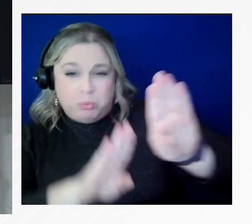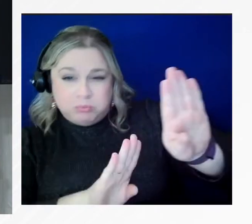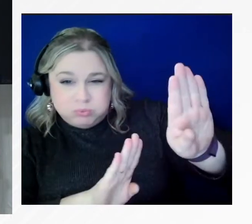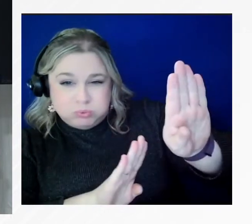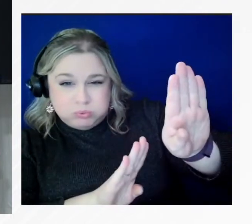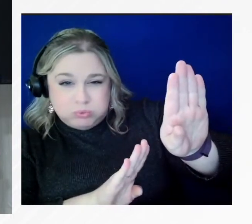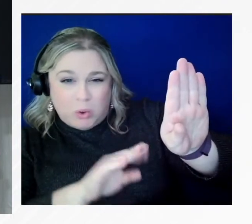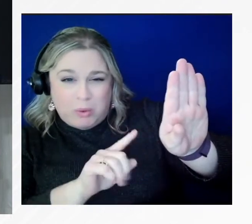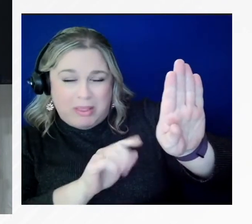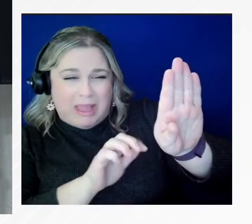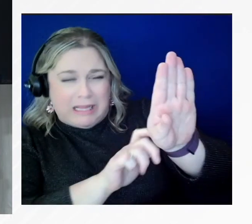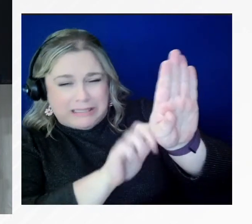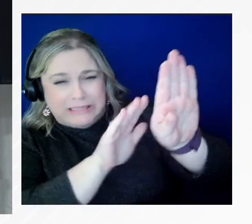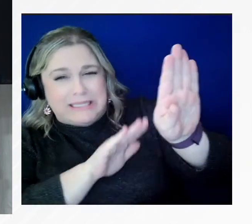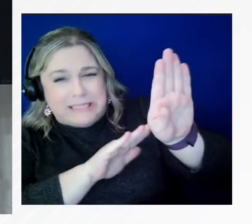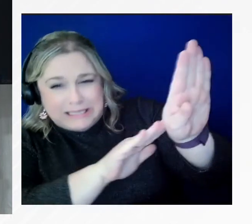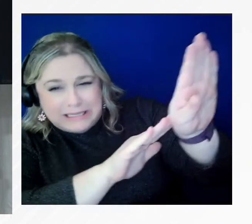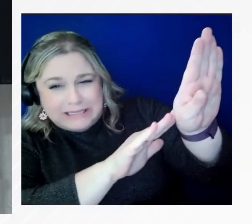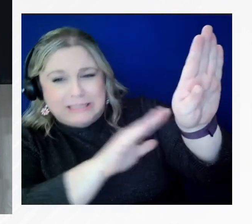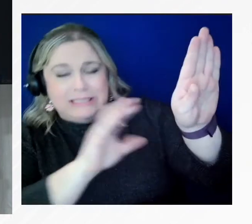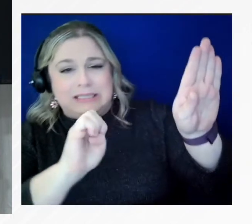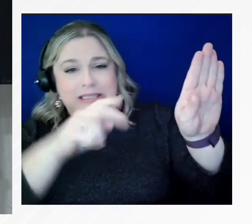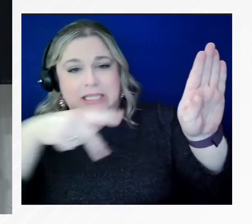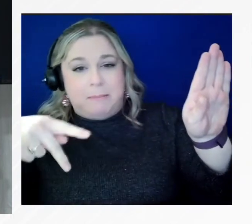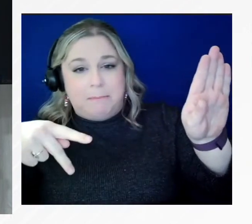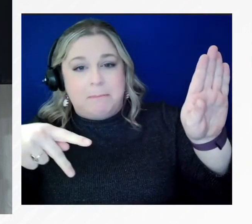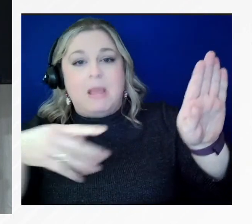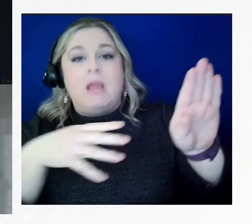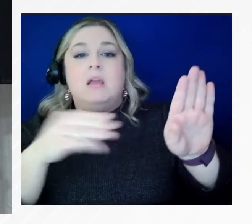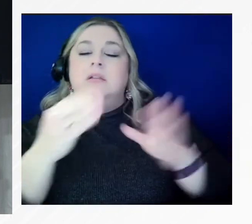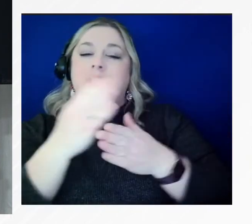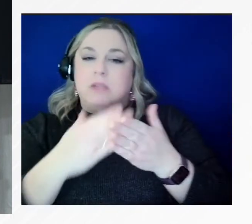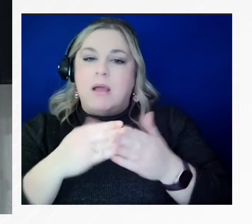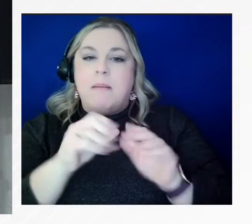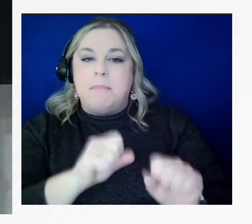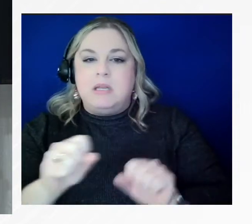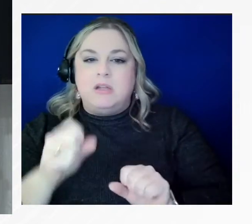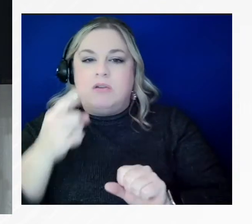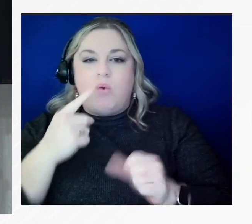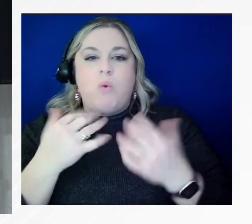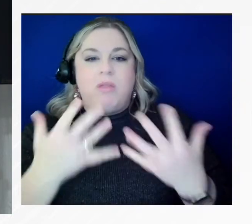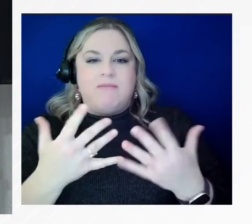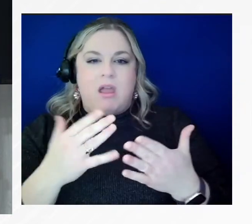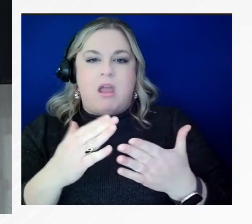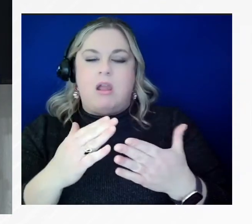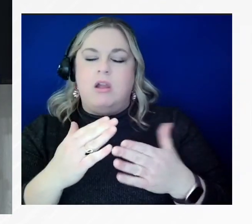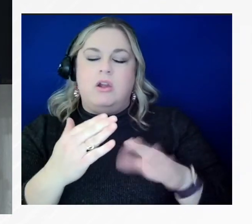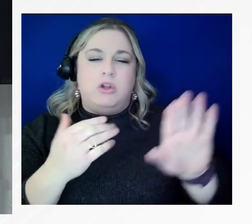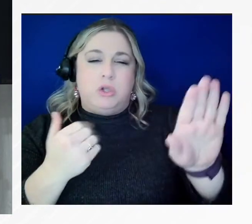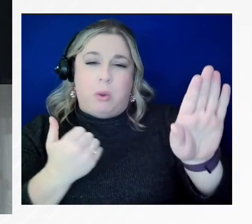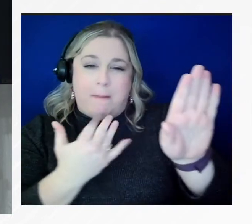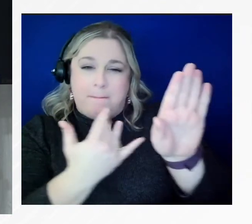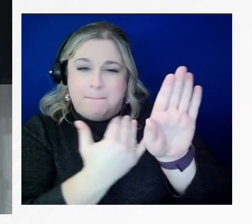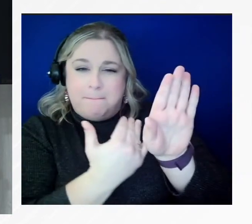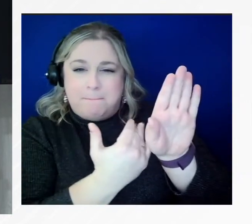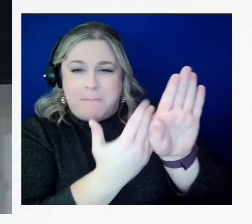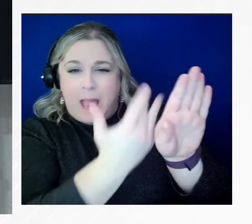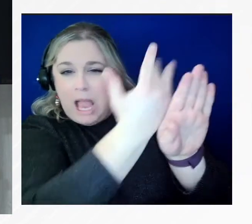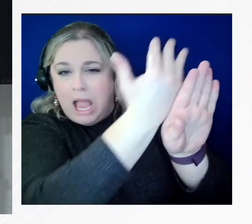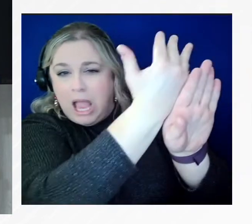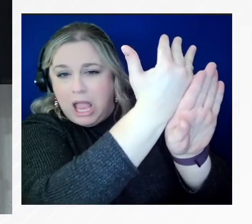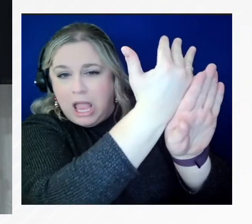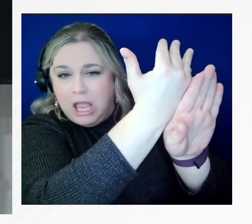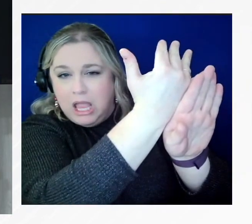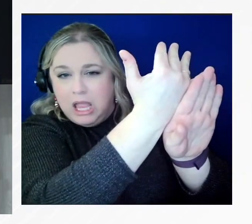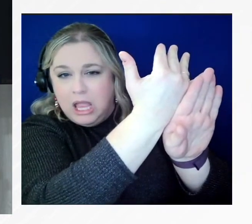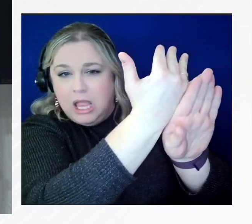week. We still have some potential for this fire to get up and move unless we extinguish all